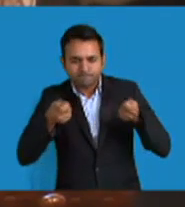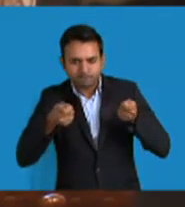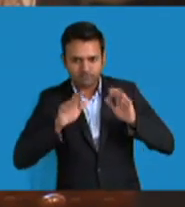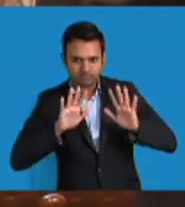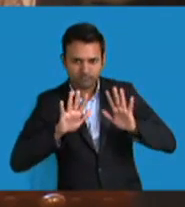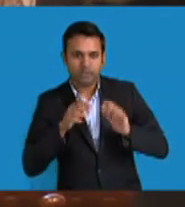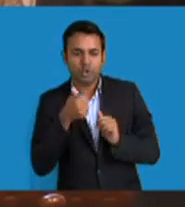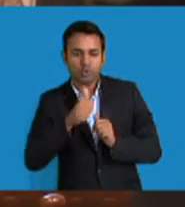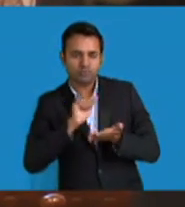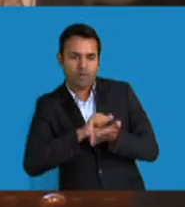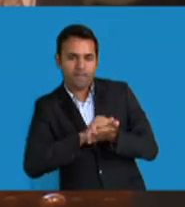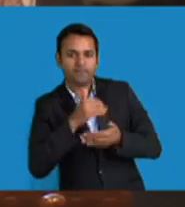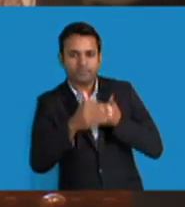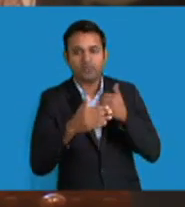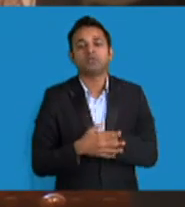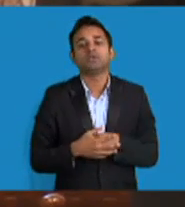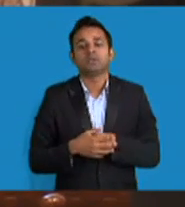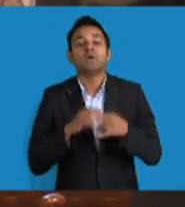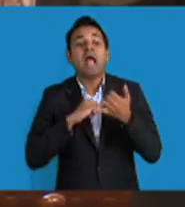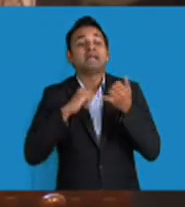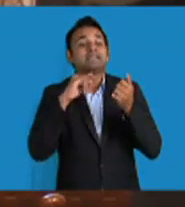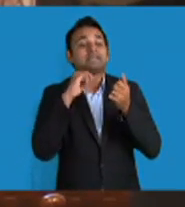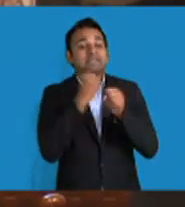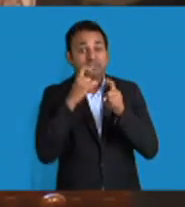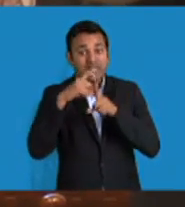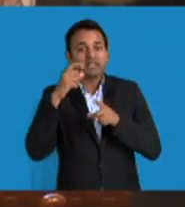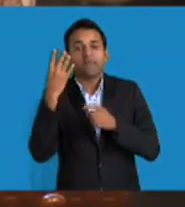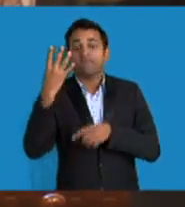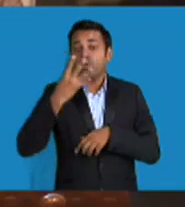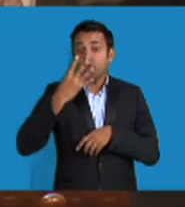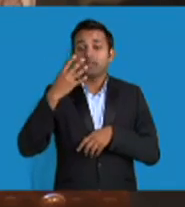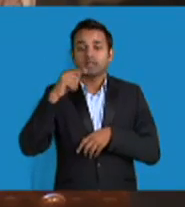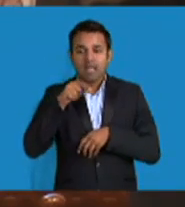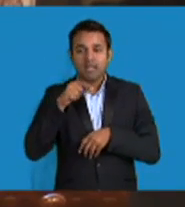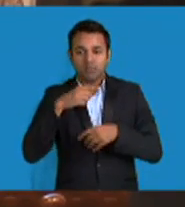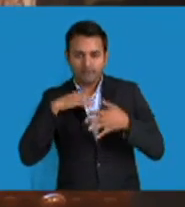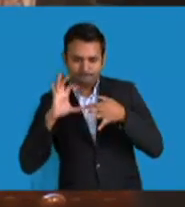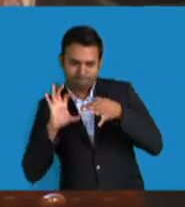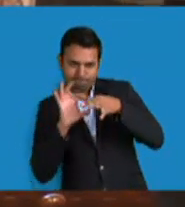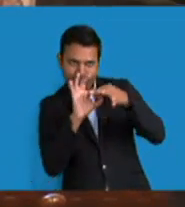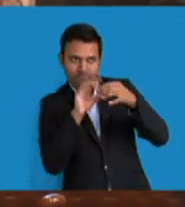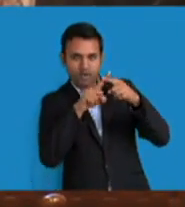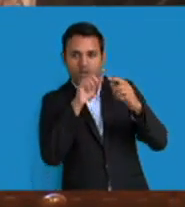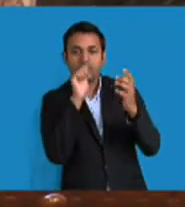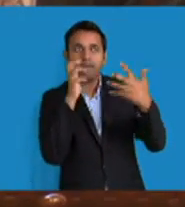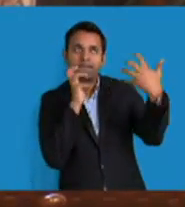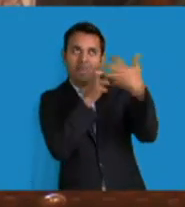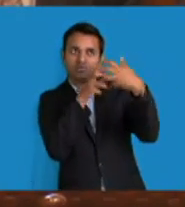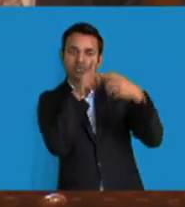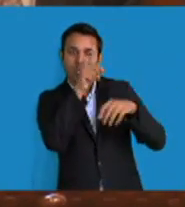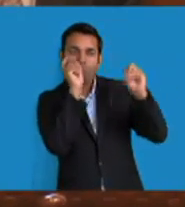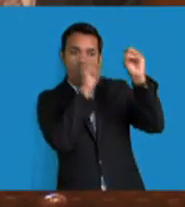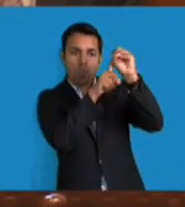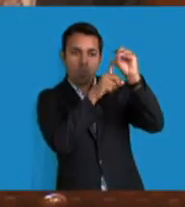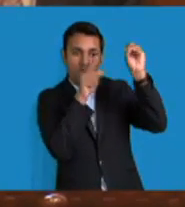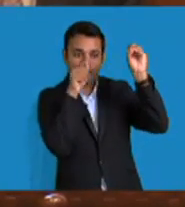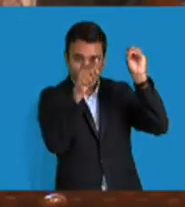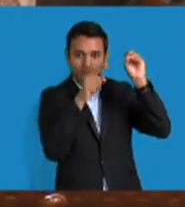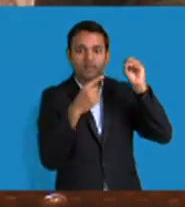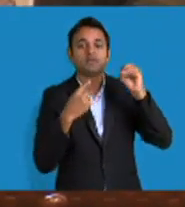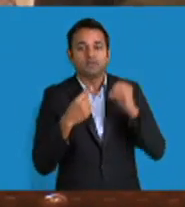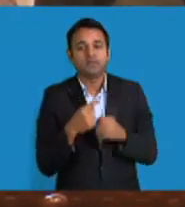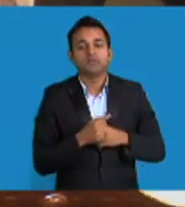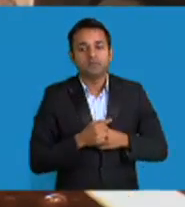all interconnected. The above values are also enshrined in the Green Growth Framework, which is a tool